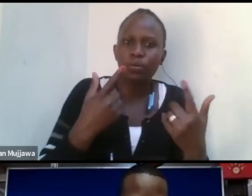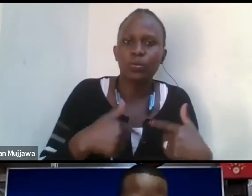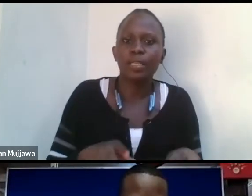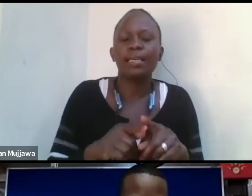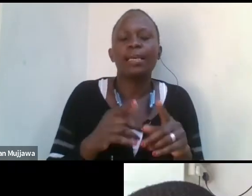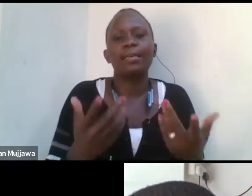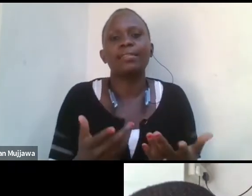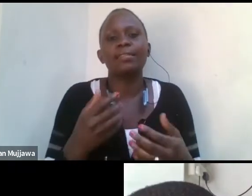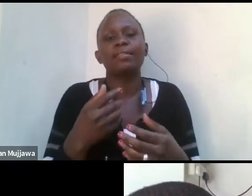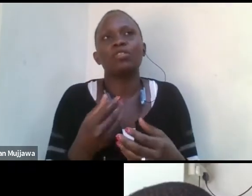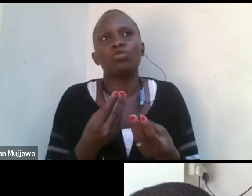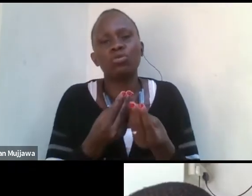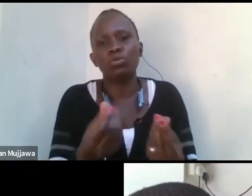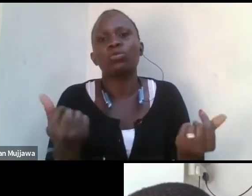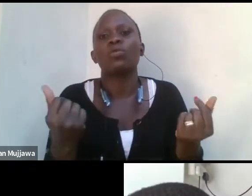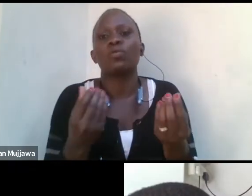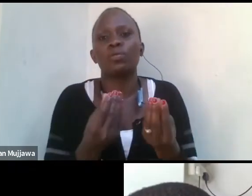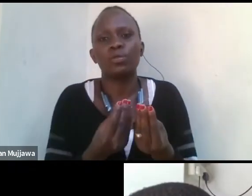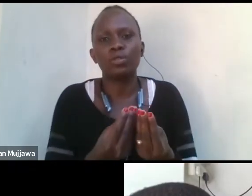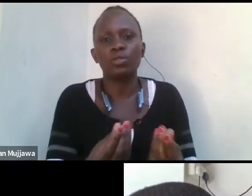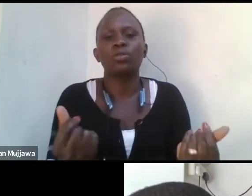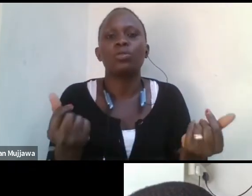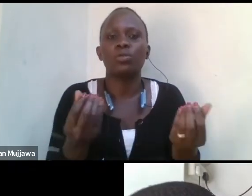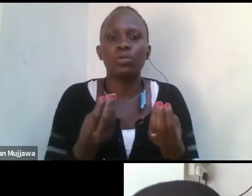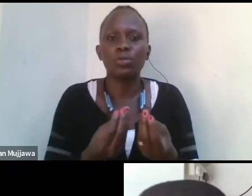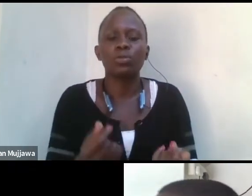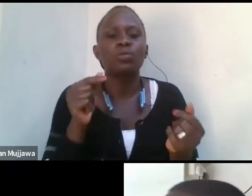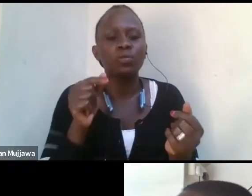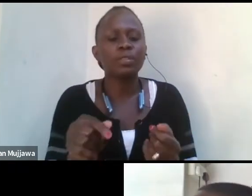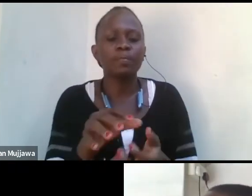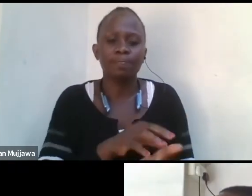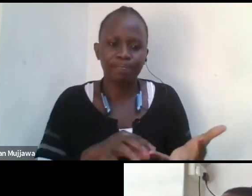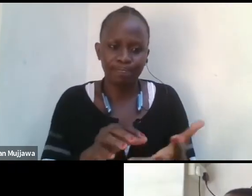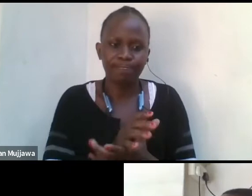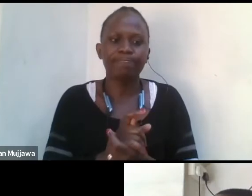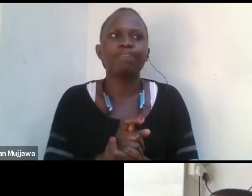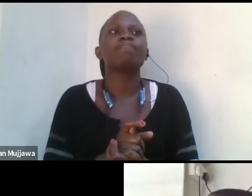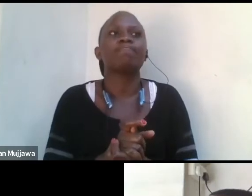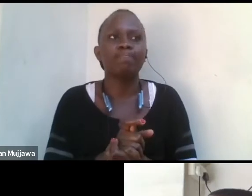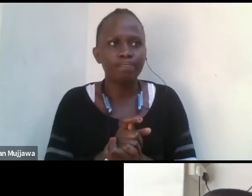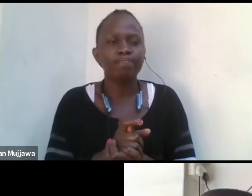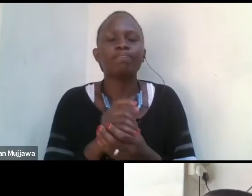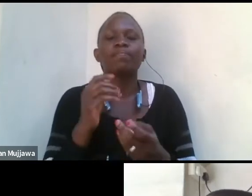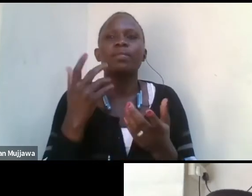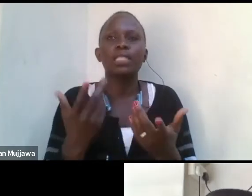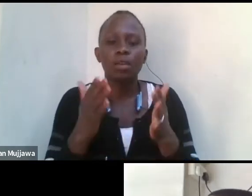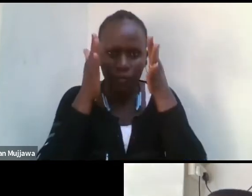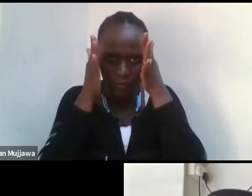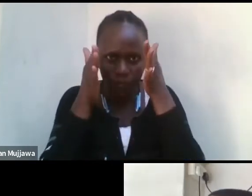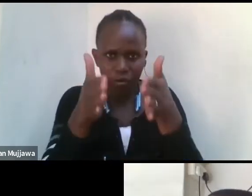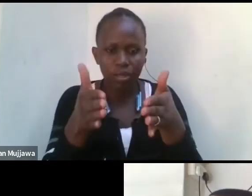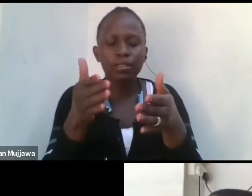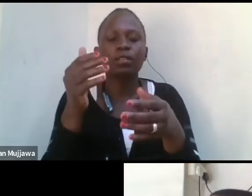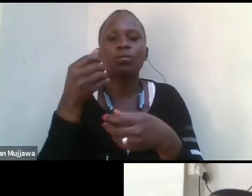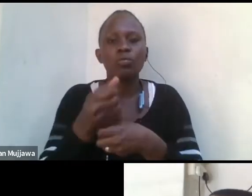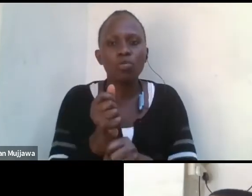lastly, of course, is that because of the pandemic, there's been a move to now focus on products